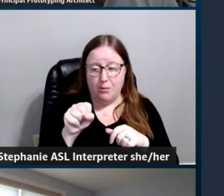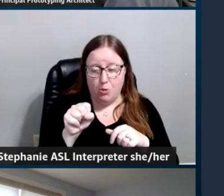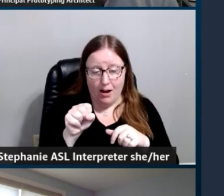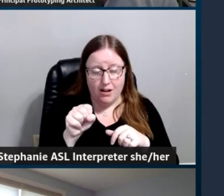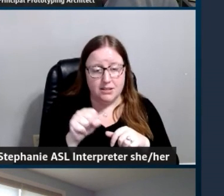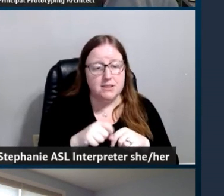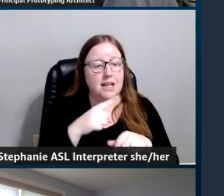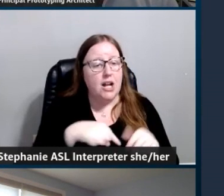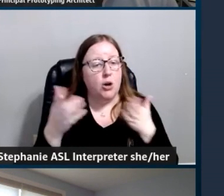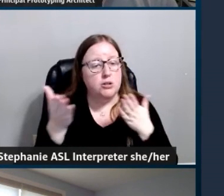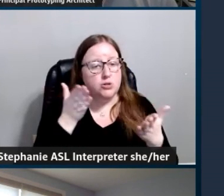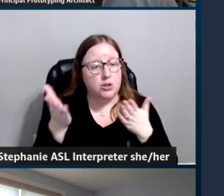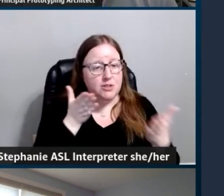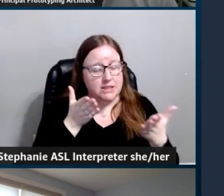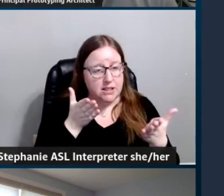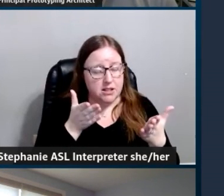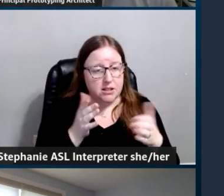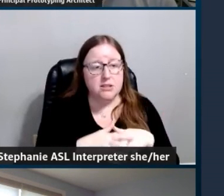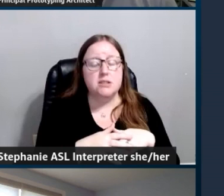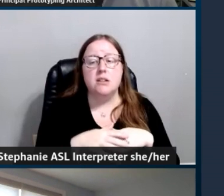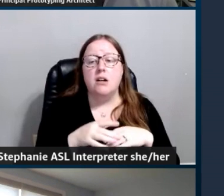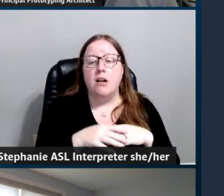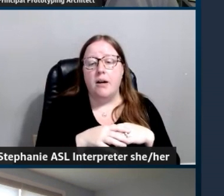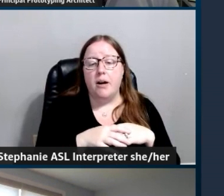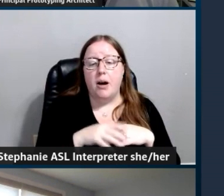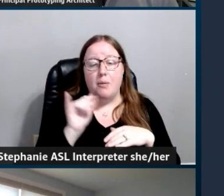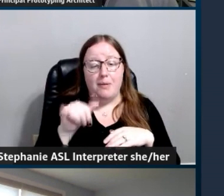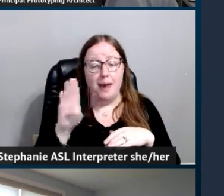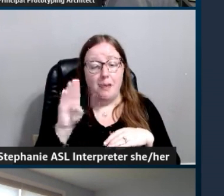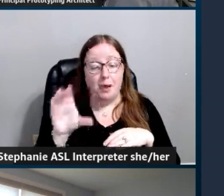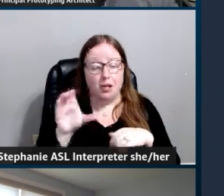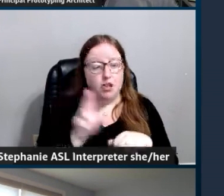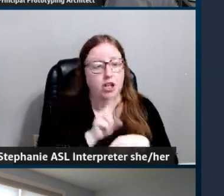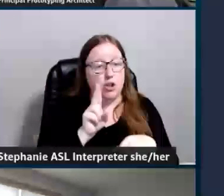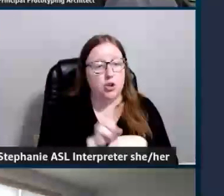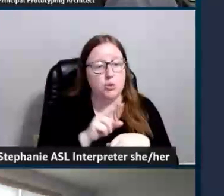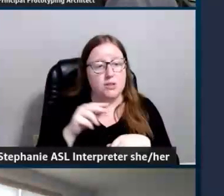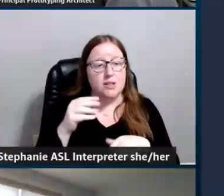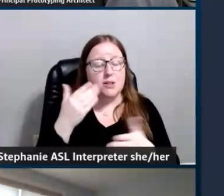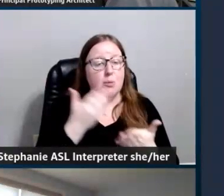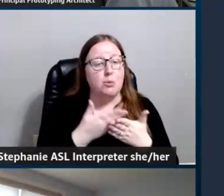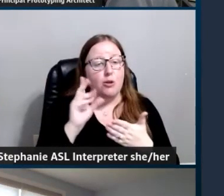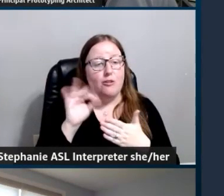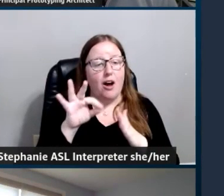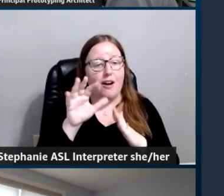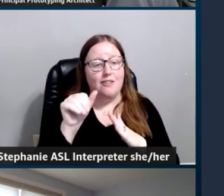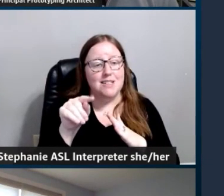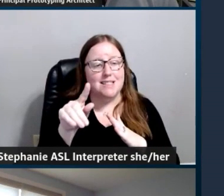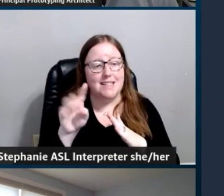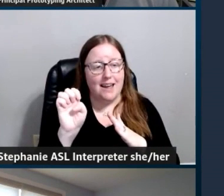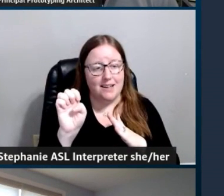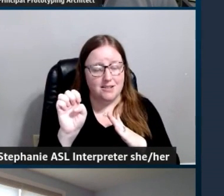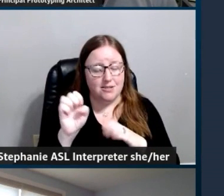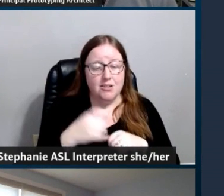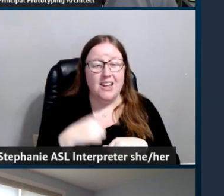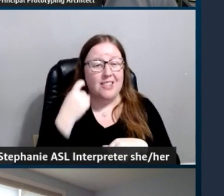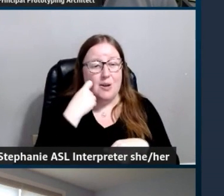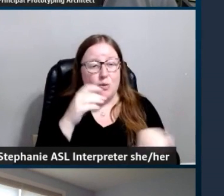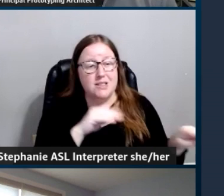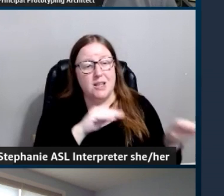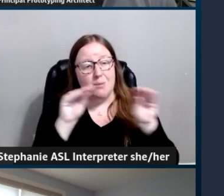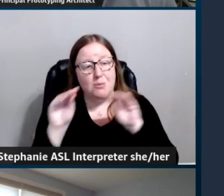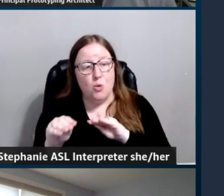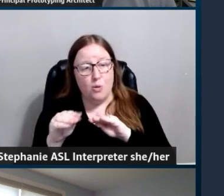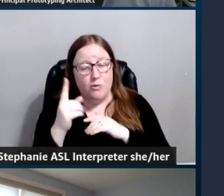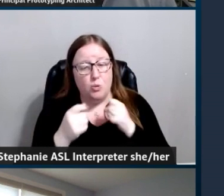our services, that blockchain uses something called the proof of stake. And they recently moved over to that about a